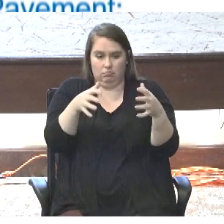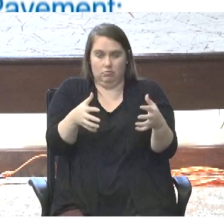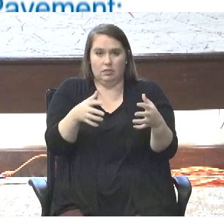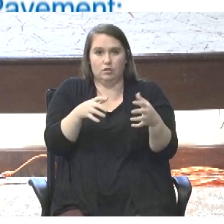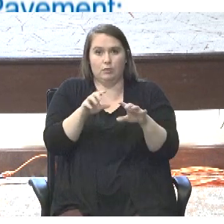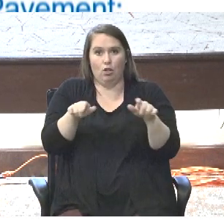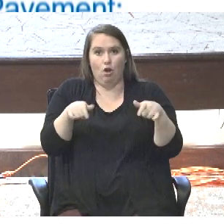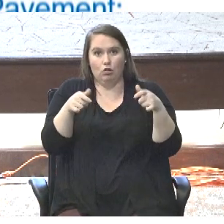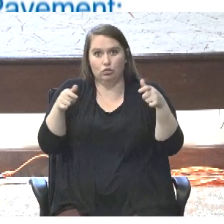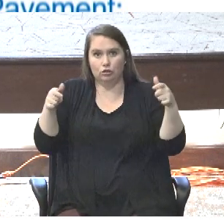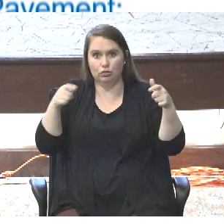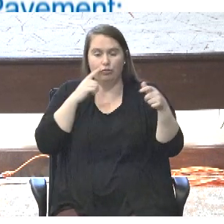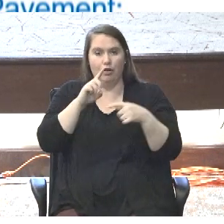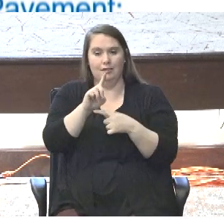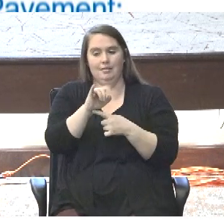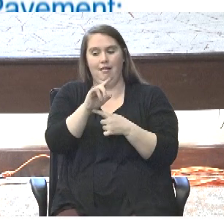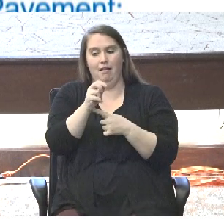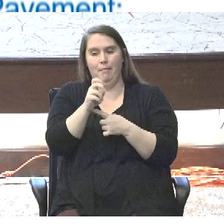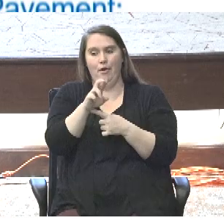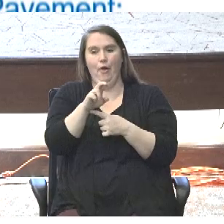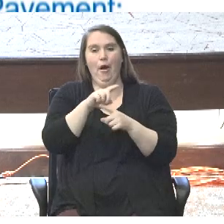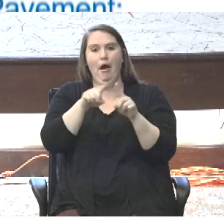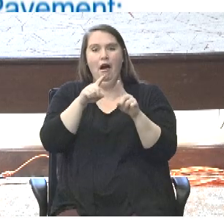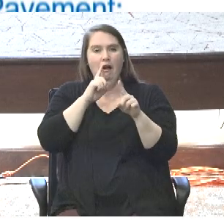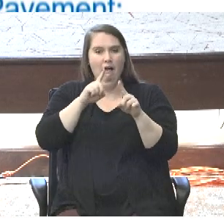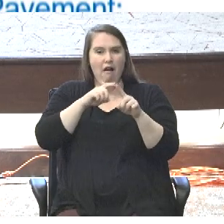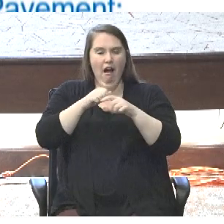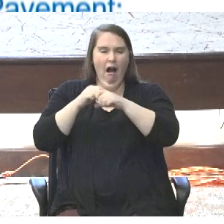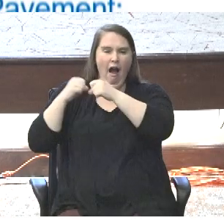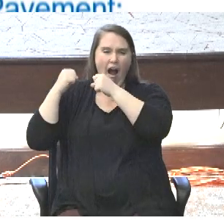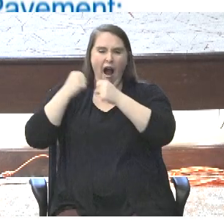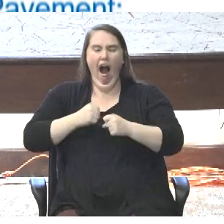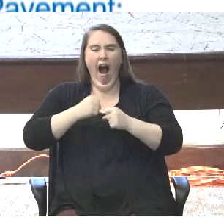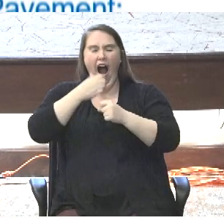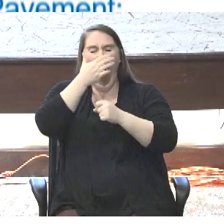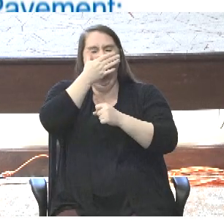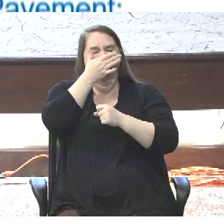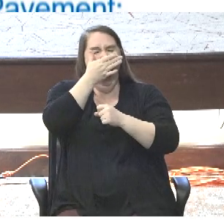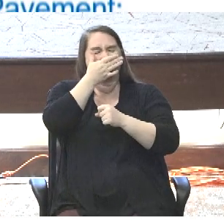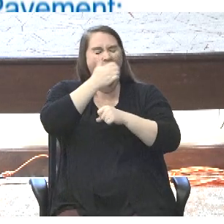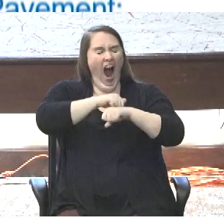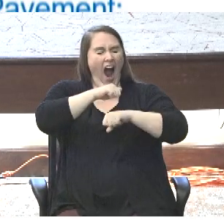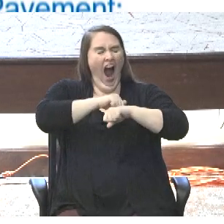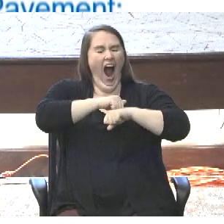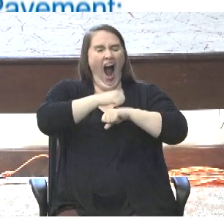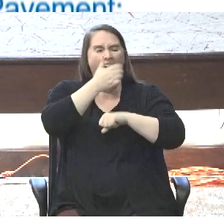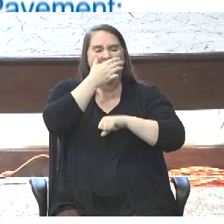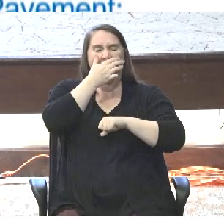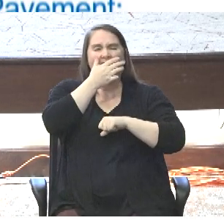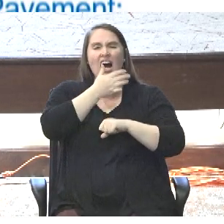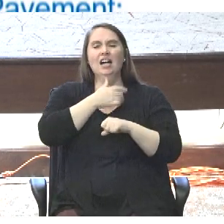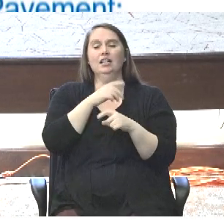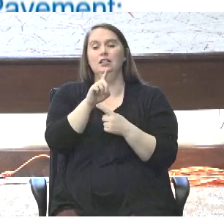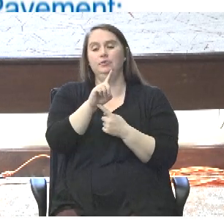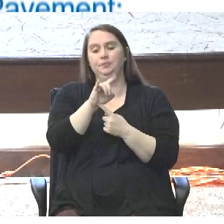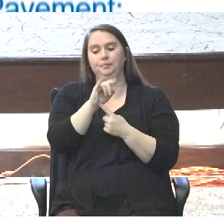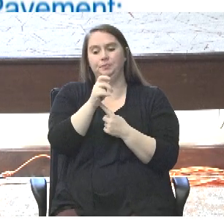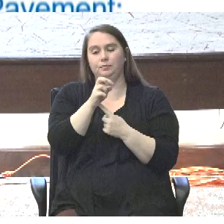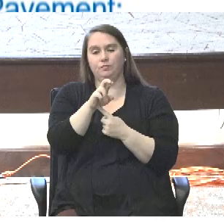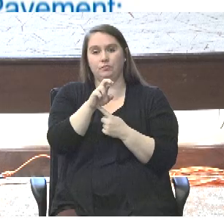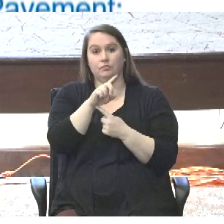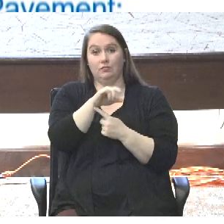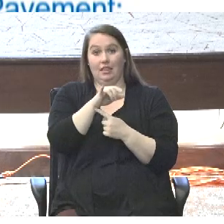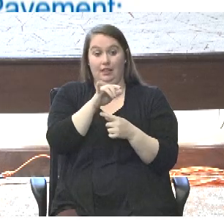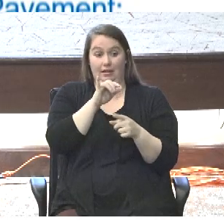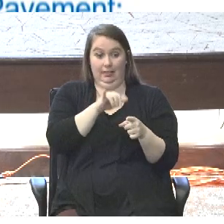diameter, but also for them to be concrete. So that's two separate comments, but the diameter standpoint is so